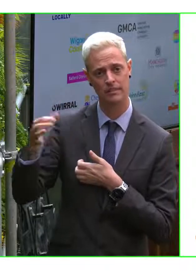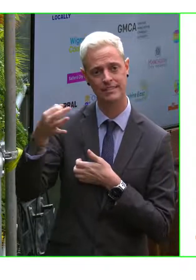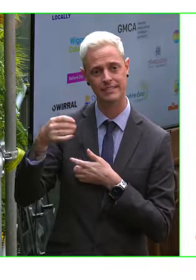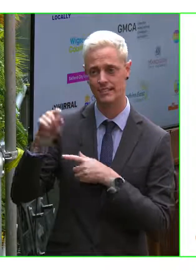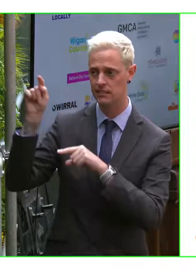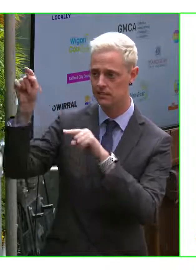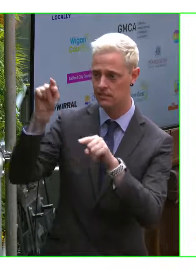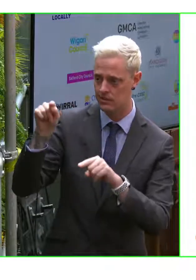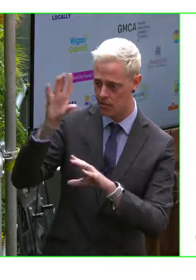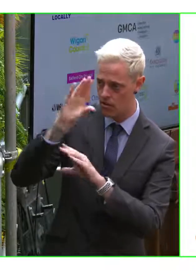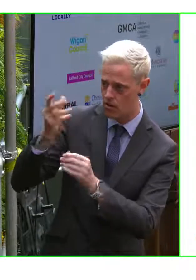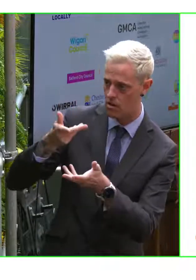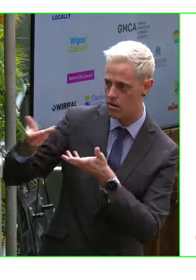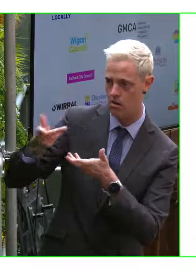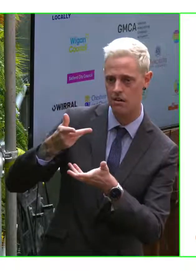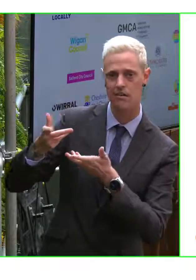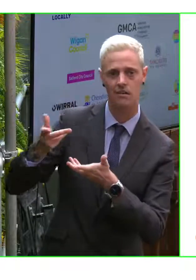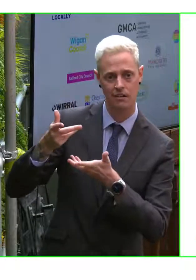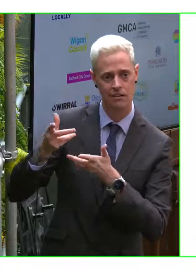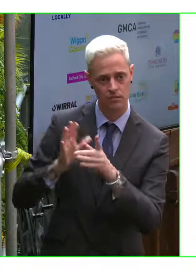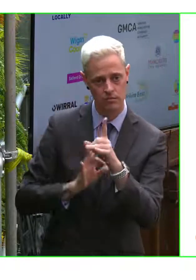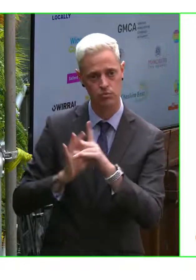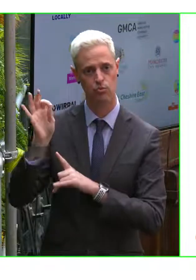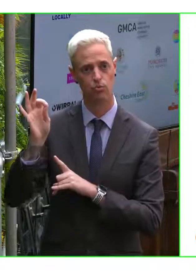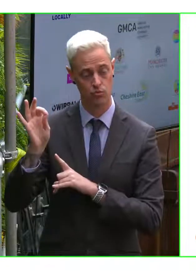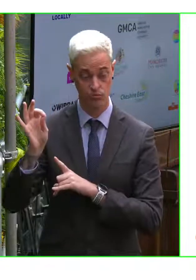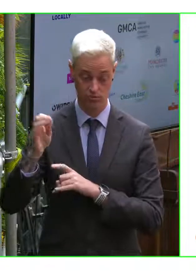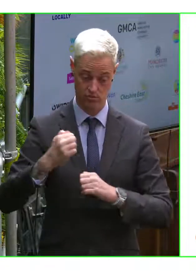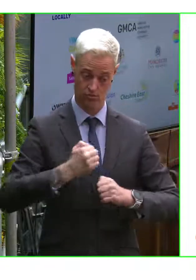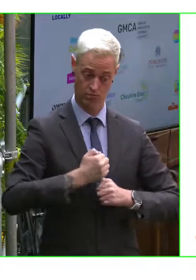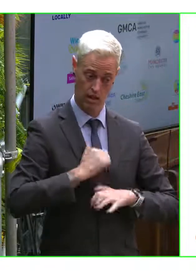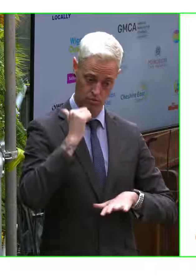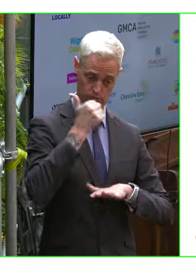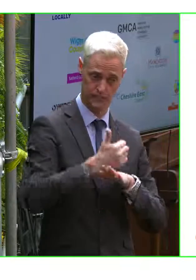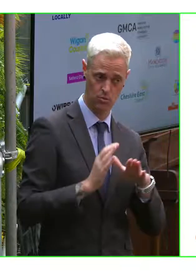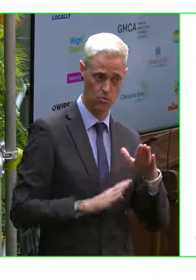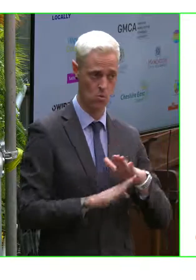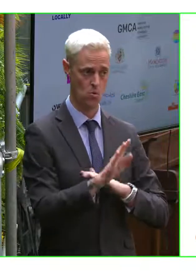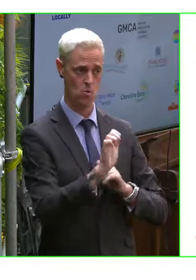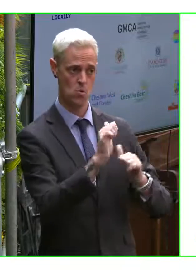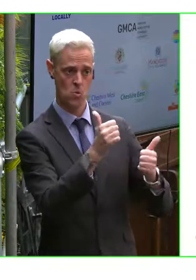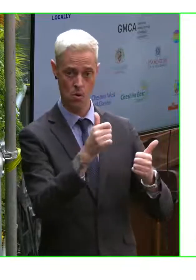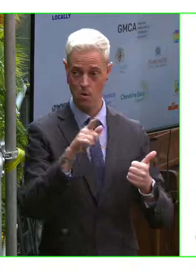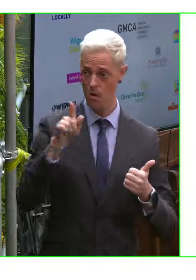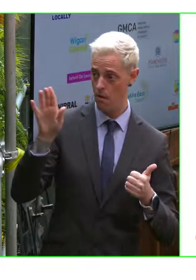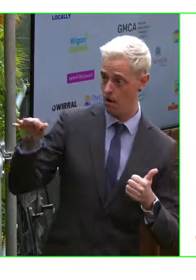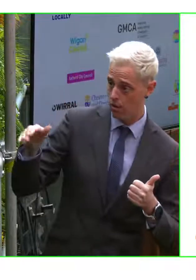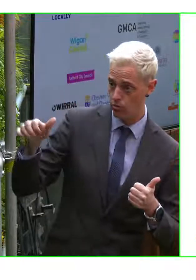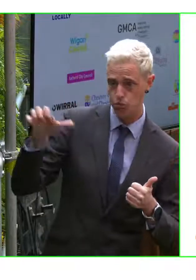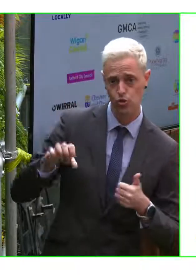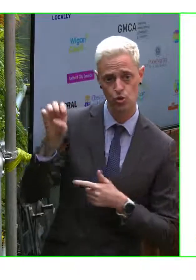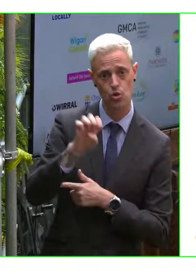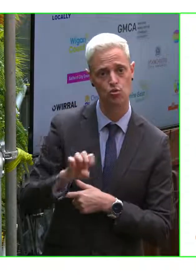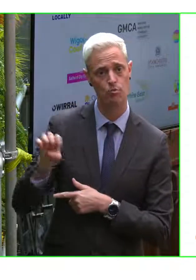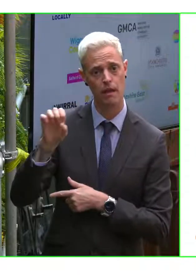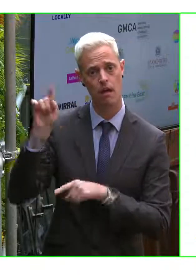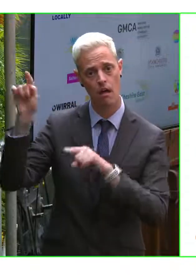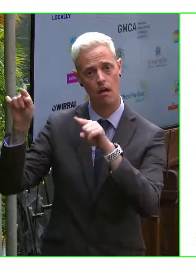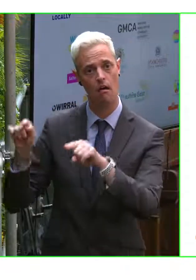of these learnings and this investment that they've made in us and the tool to other European countries.